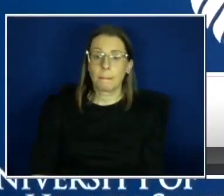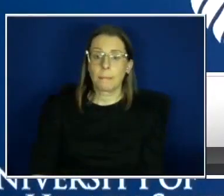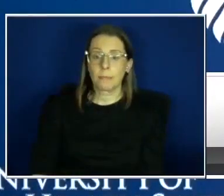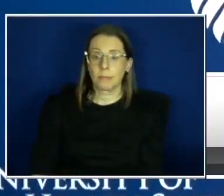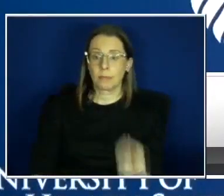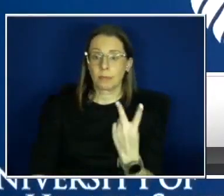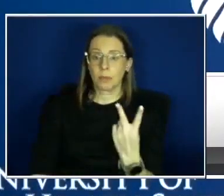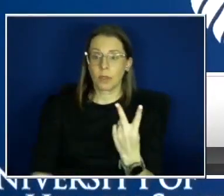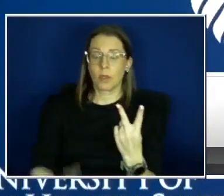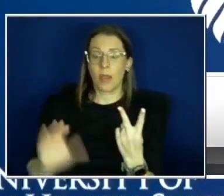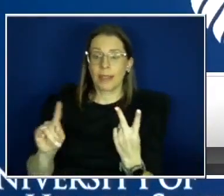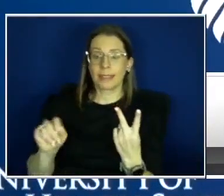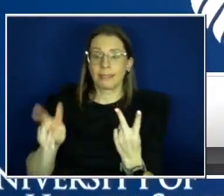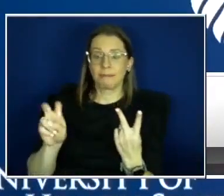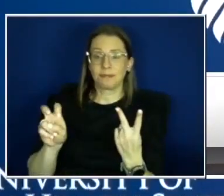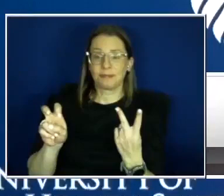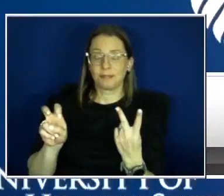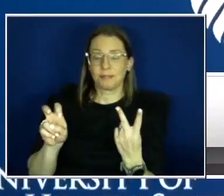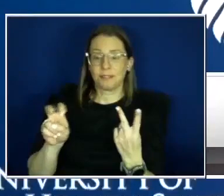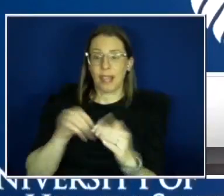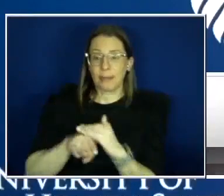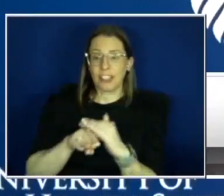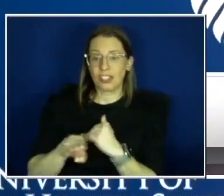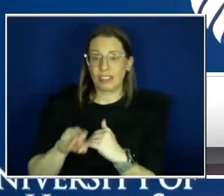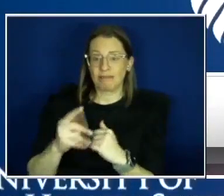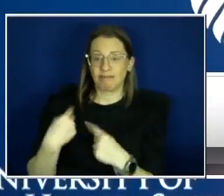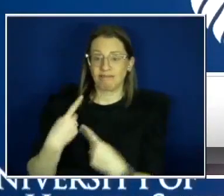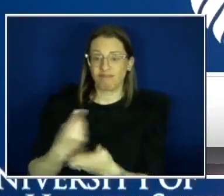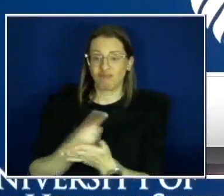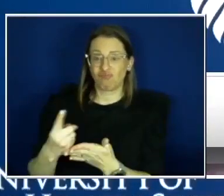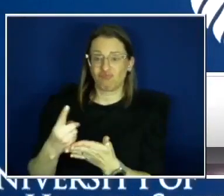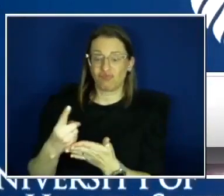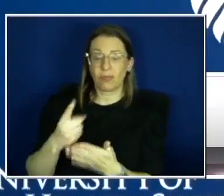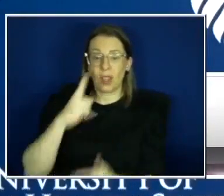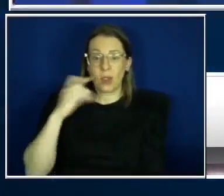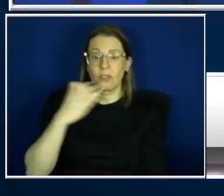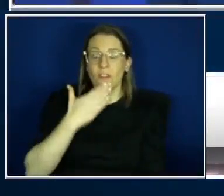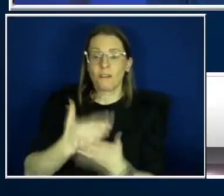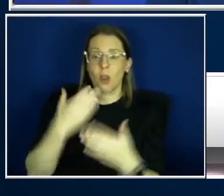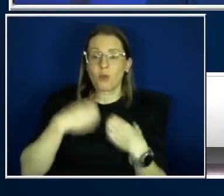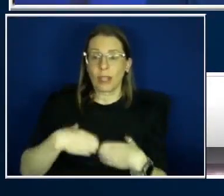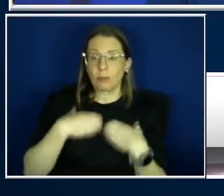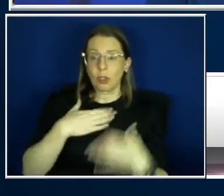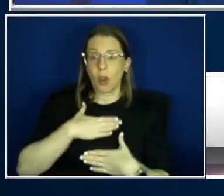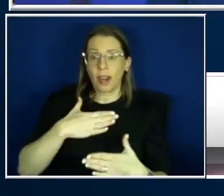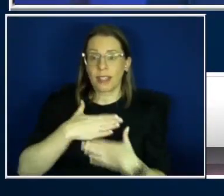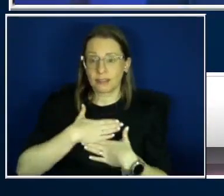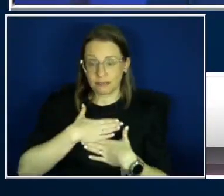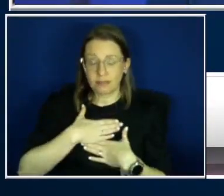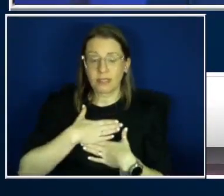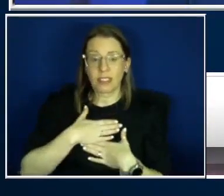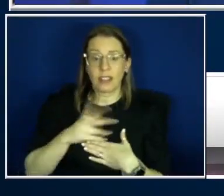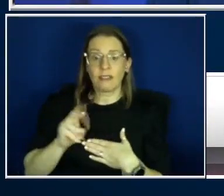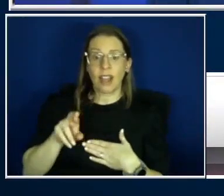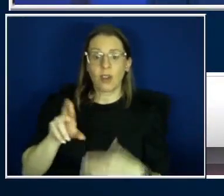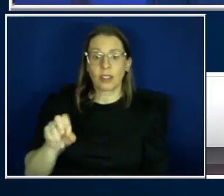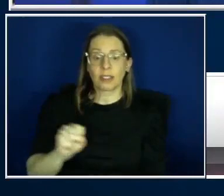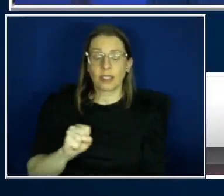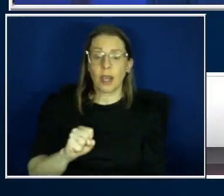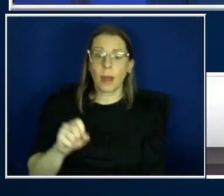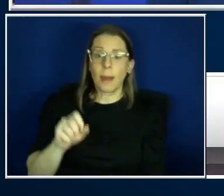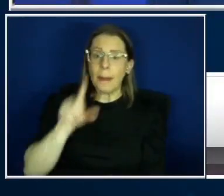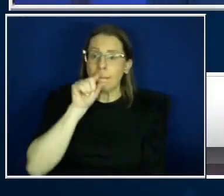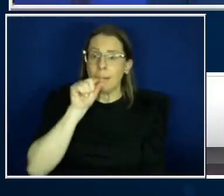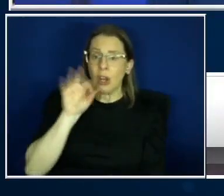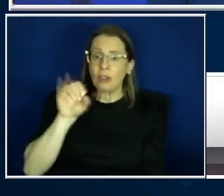active admissions this past week. So overall, it's looking good for respiratory viruses right now. So, Huck, we're seeing plenty of headlines about bird flu in America. Thankfully, probably